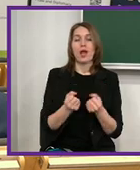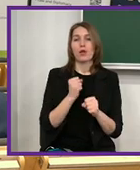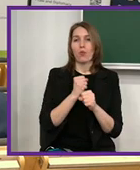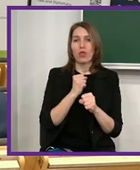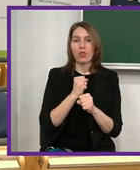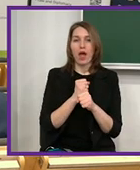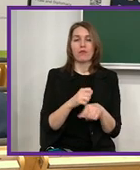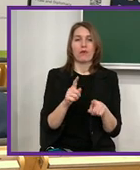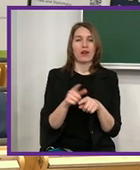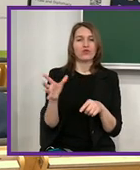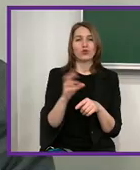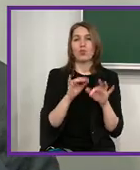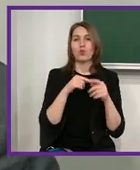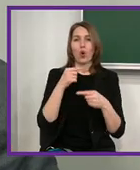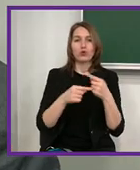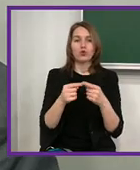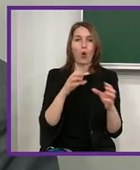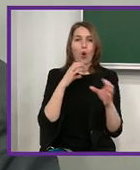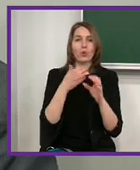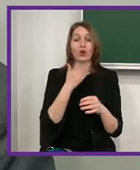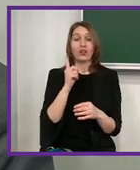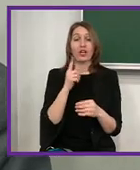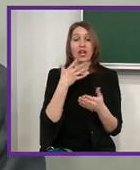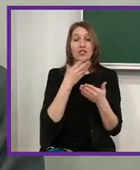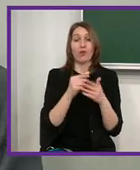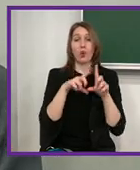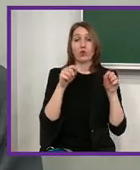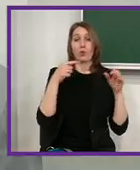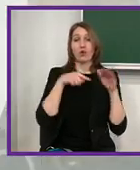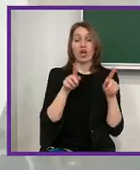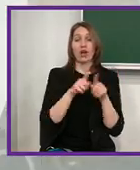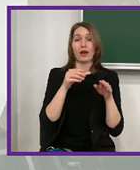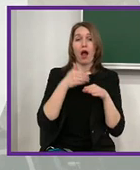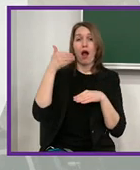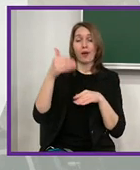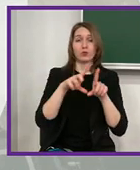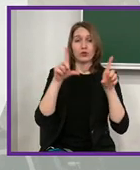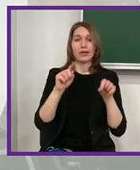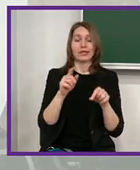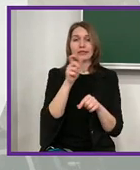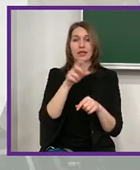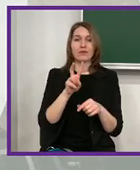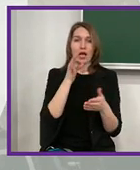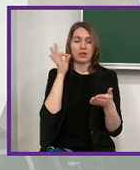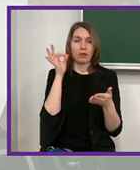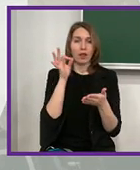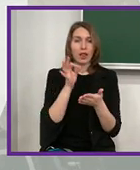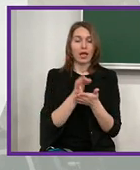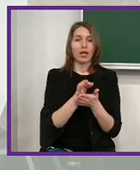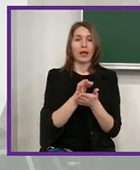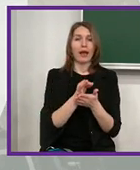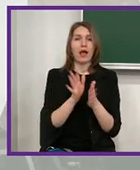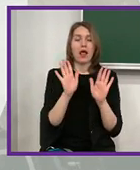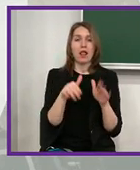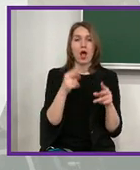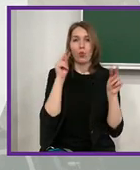Communicating not just internally but externally that there are people who are responsible for overseeing human rights risks, who are tasked with, depending